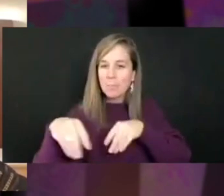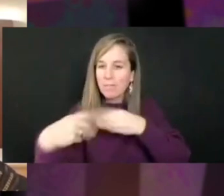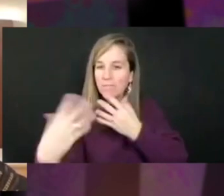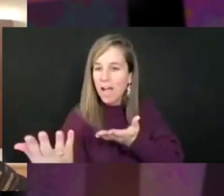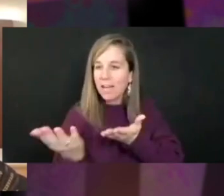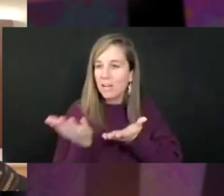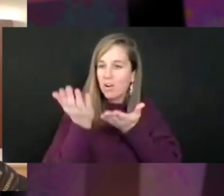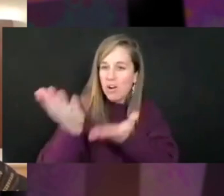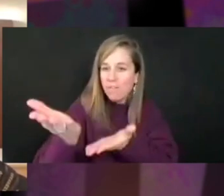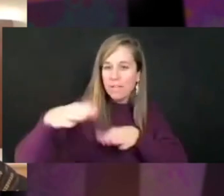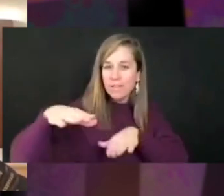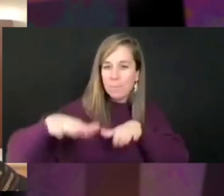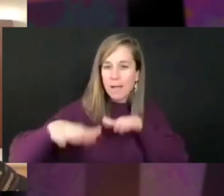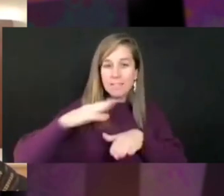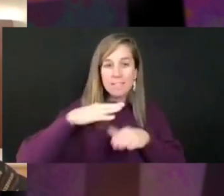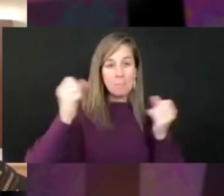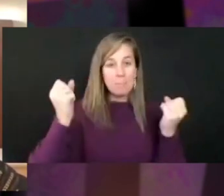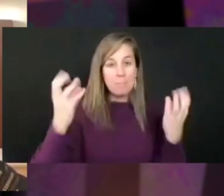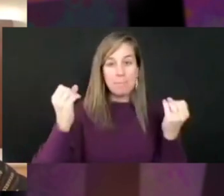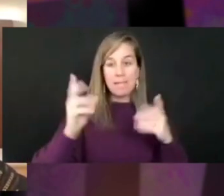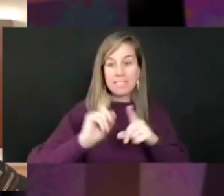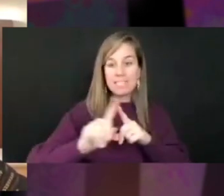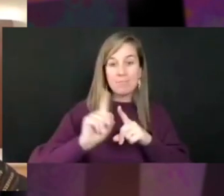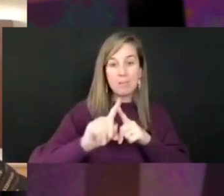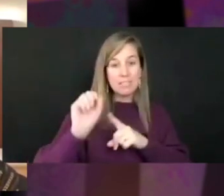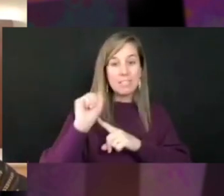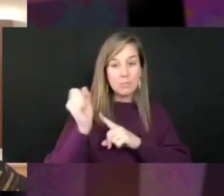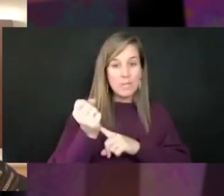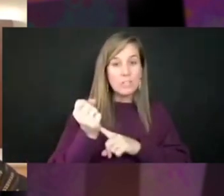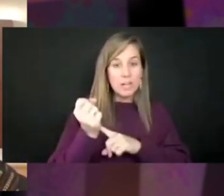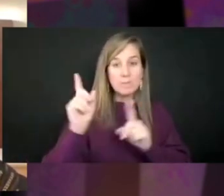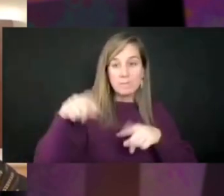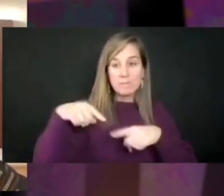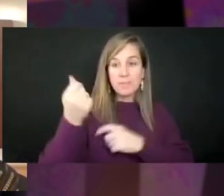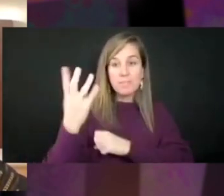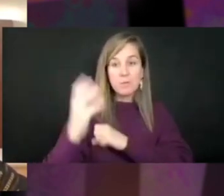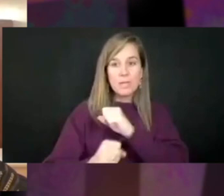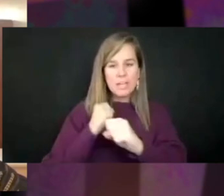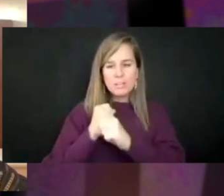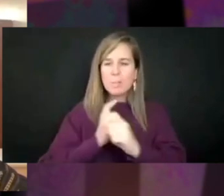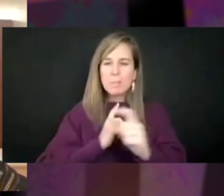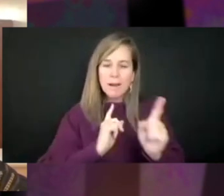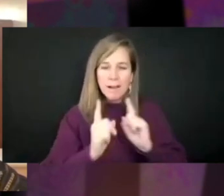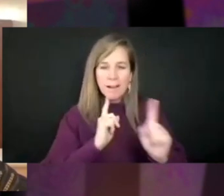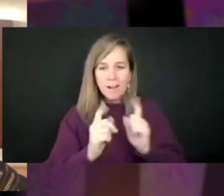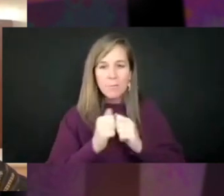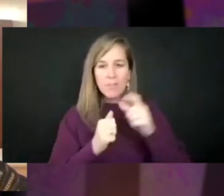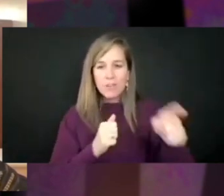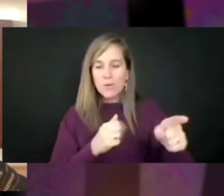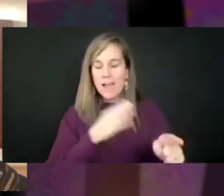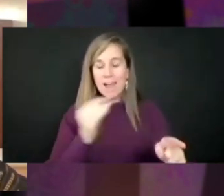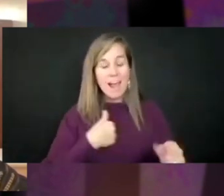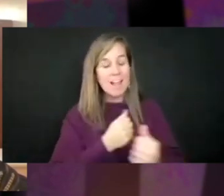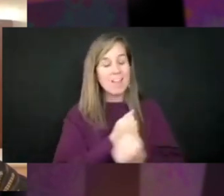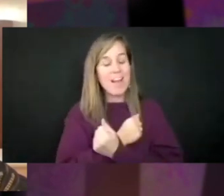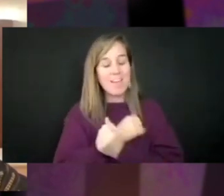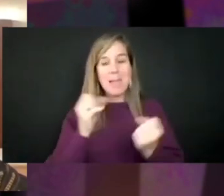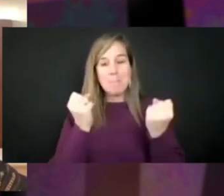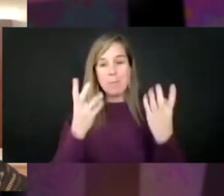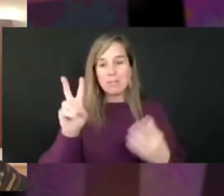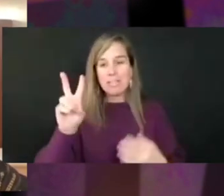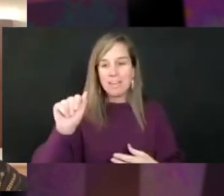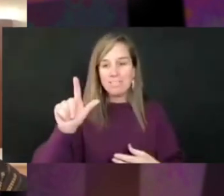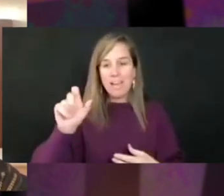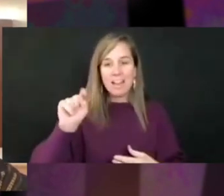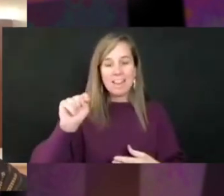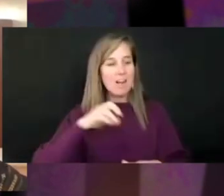in a lot of different situations. And over the past couple of years, I've found myself in different conversations with you. And I love that multivalent descriptor. I think it suits